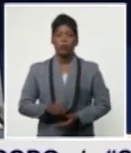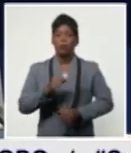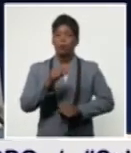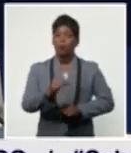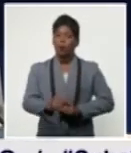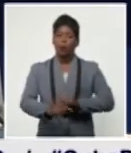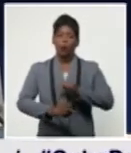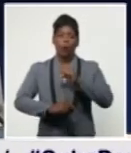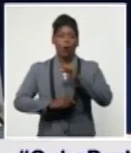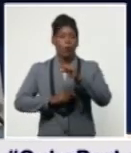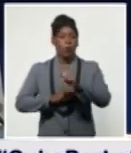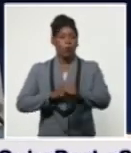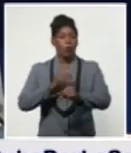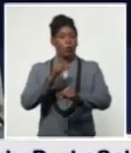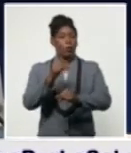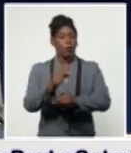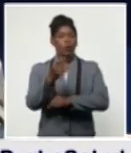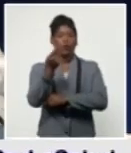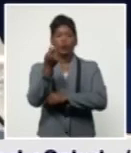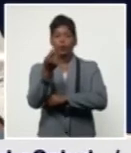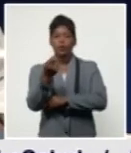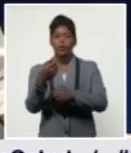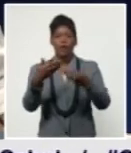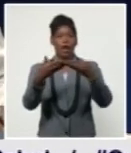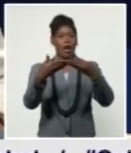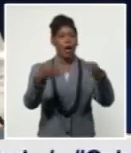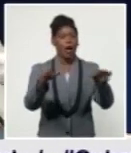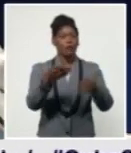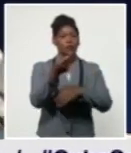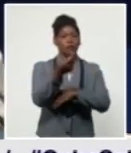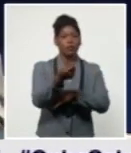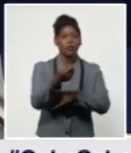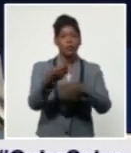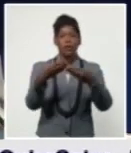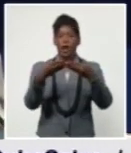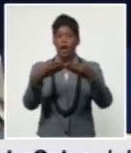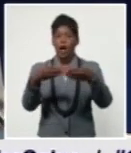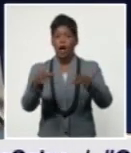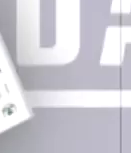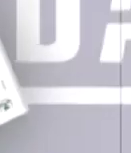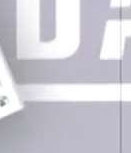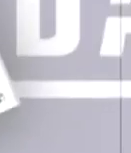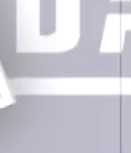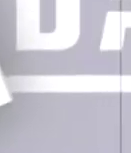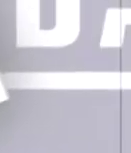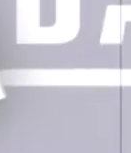but it is necessary to follow certain rules and restrictions.